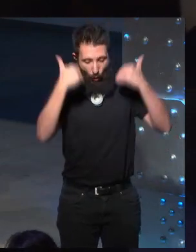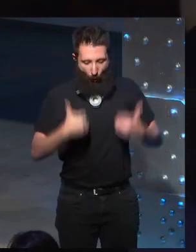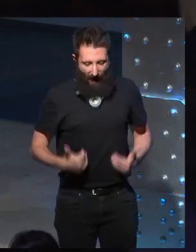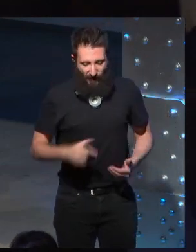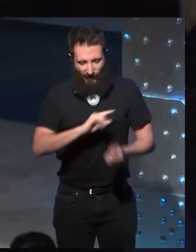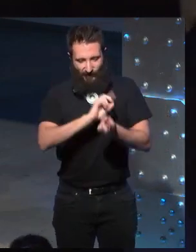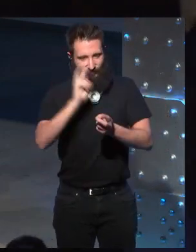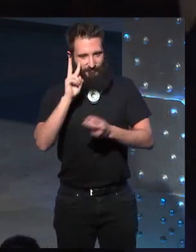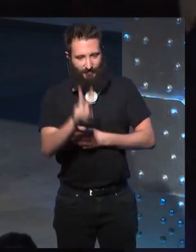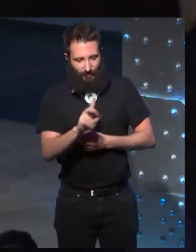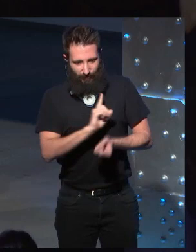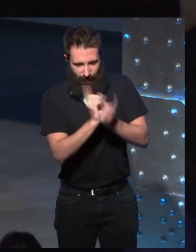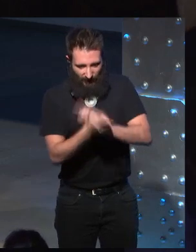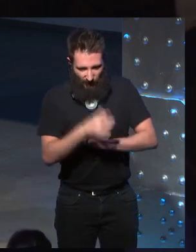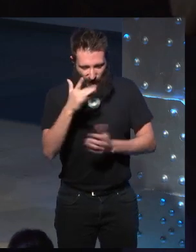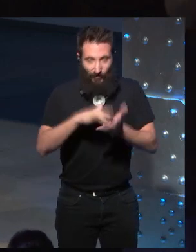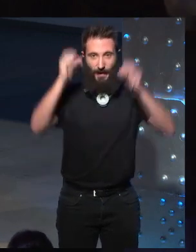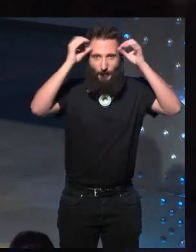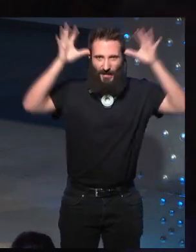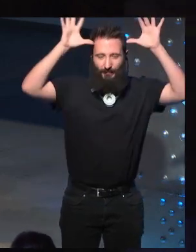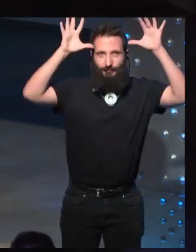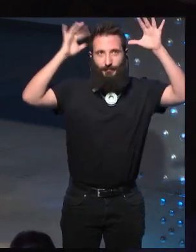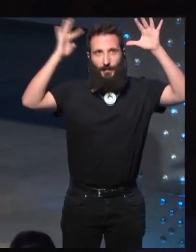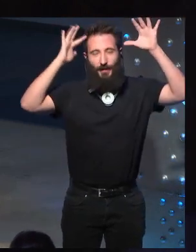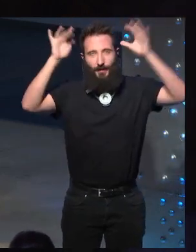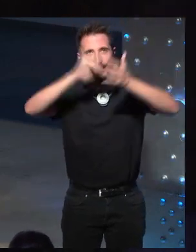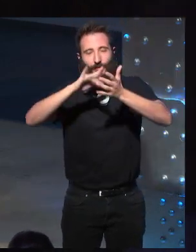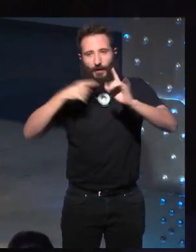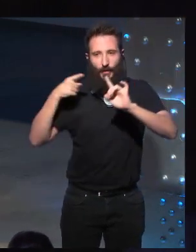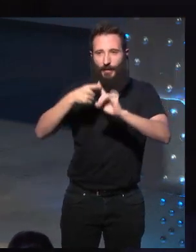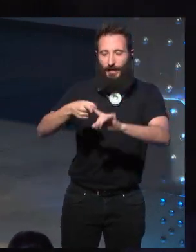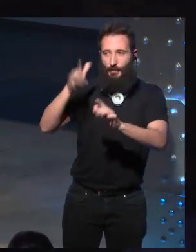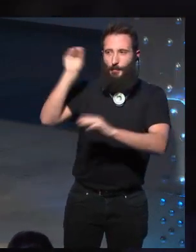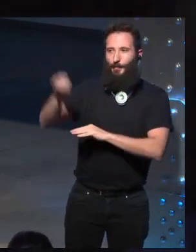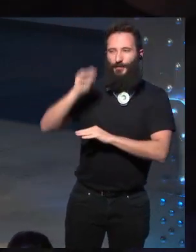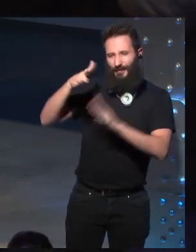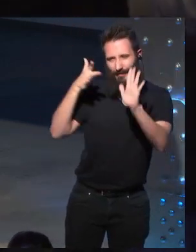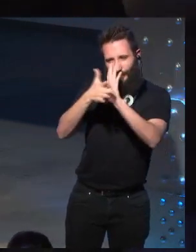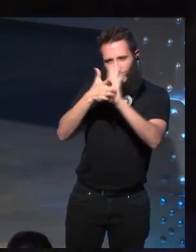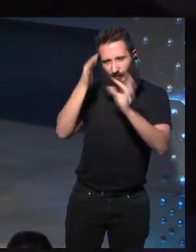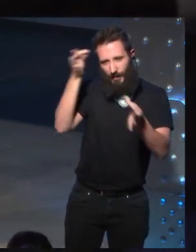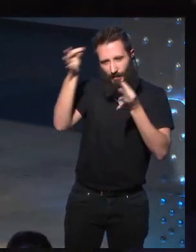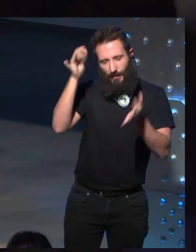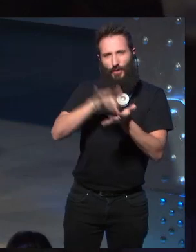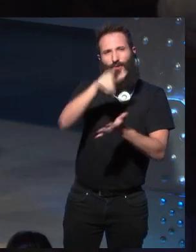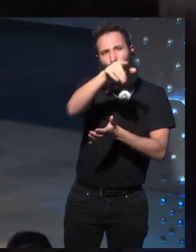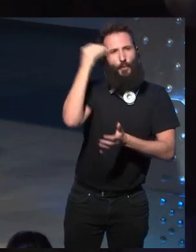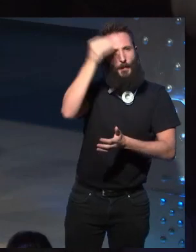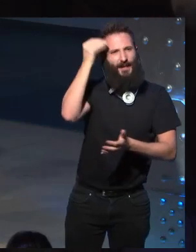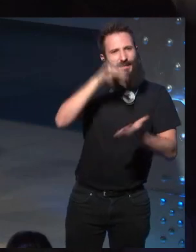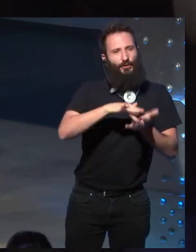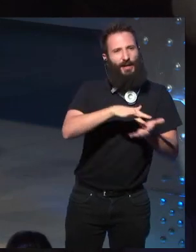people. Do people change in your view? When you know all these things, is this what I'm just trying to explain what you're